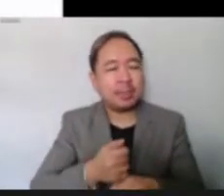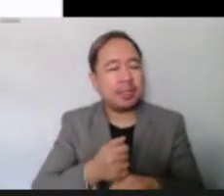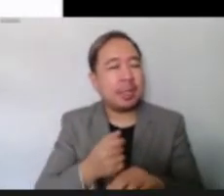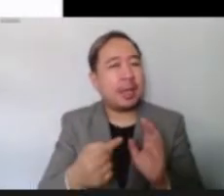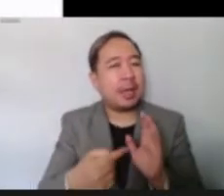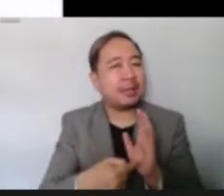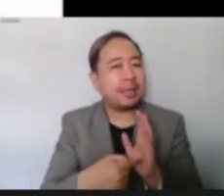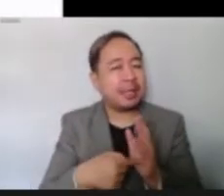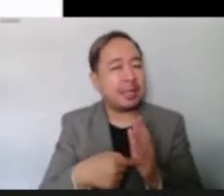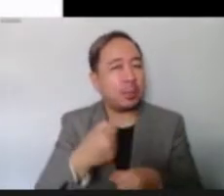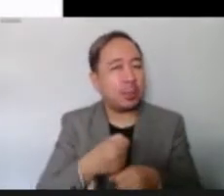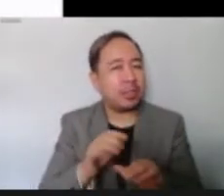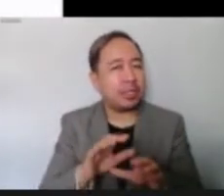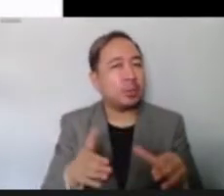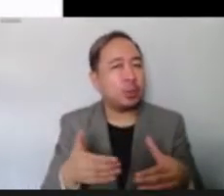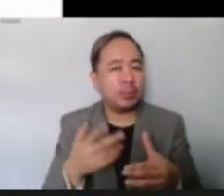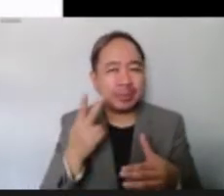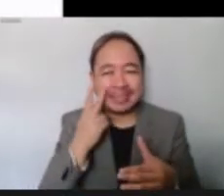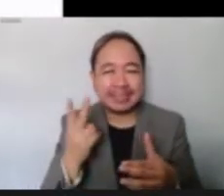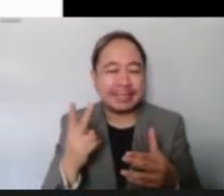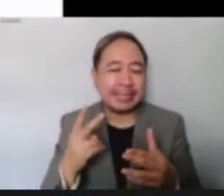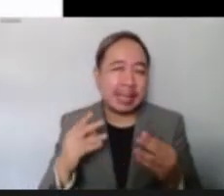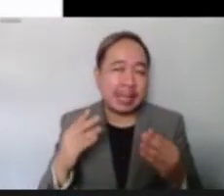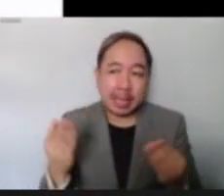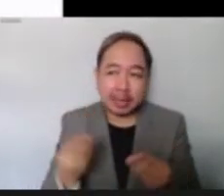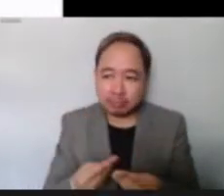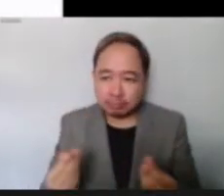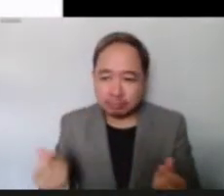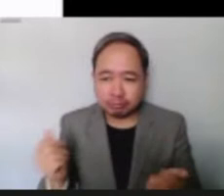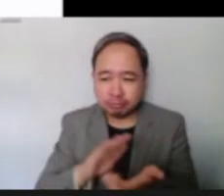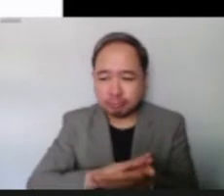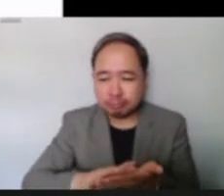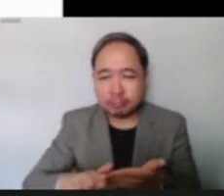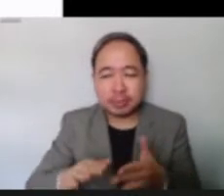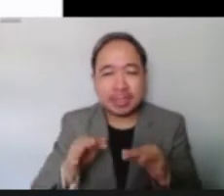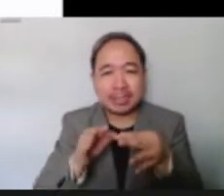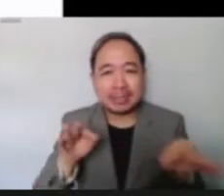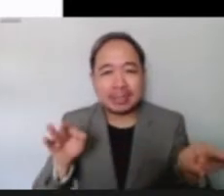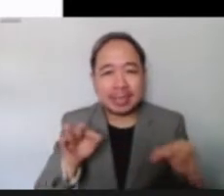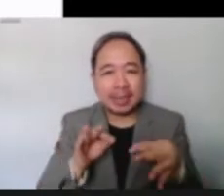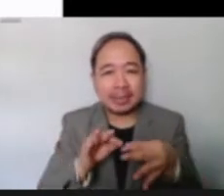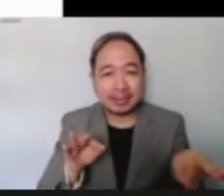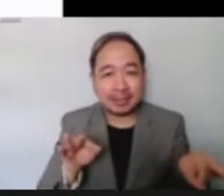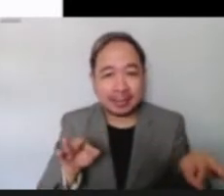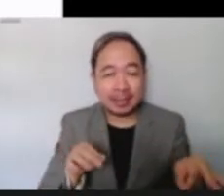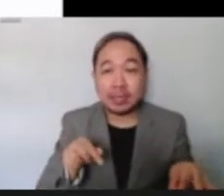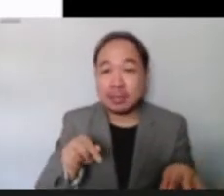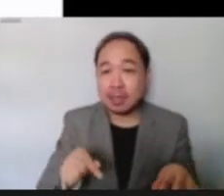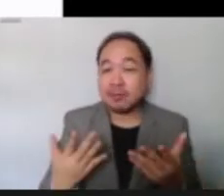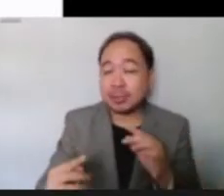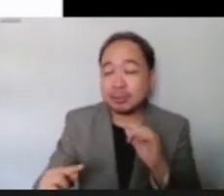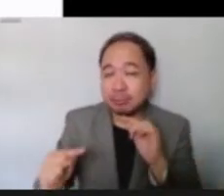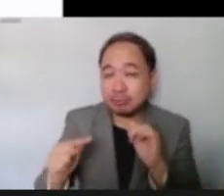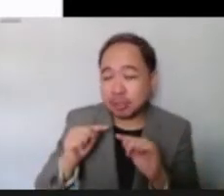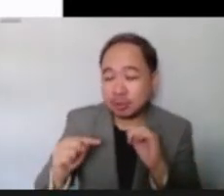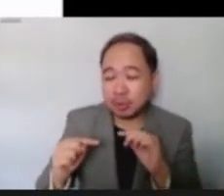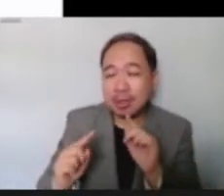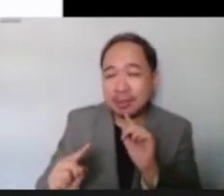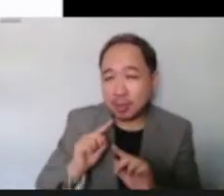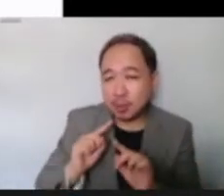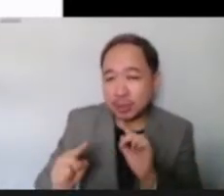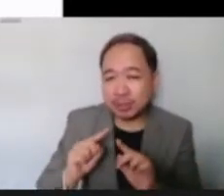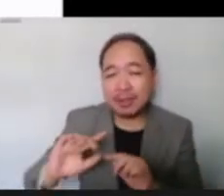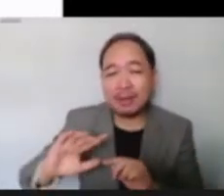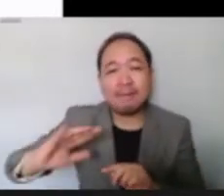text removing brackets duplication making it clear this text will be negotiated by a fifth meeting of the negotiation group